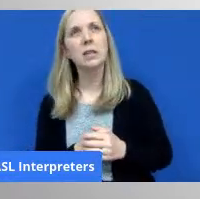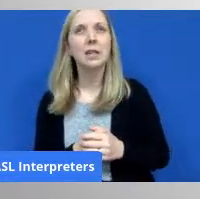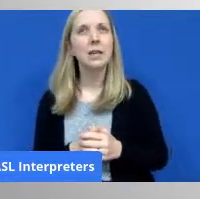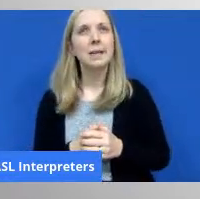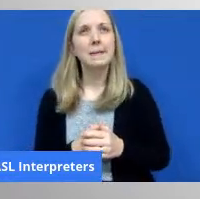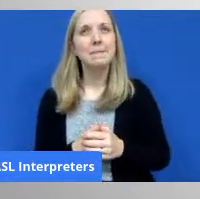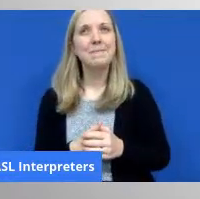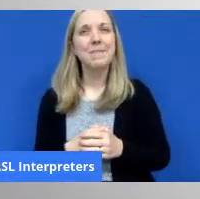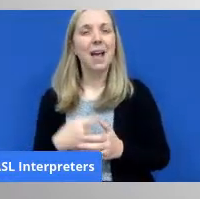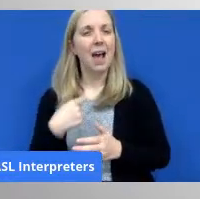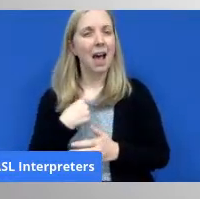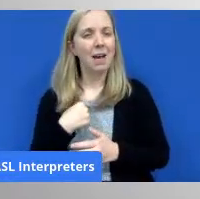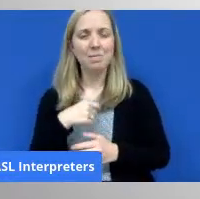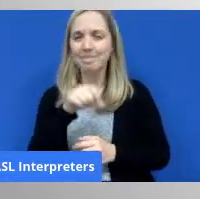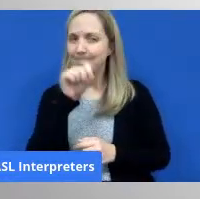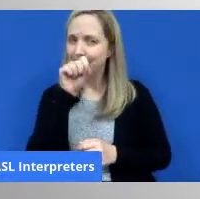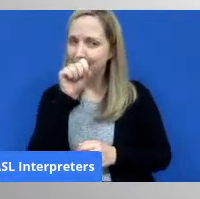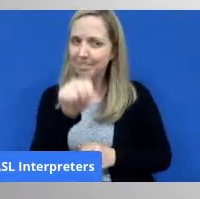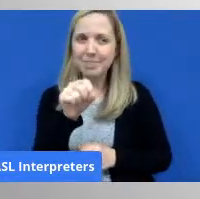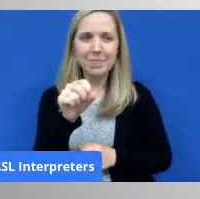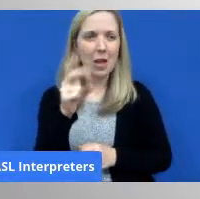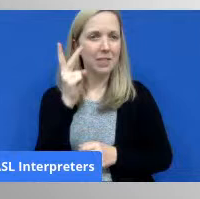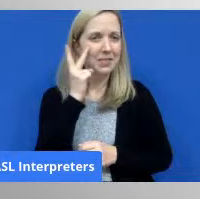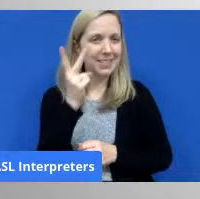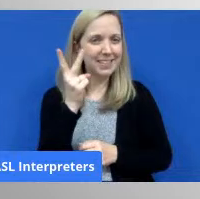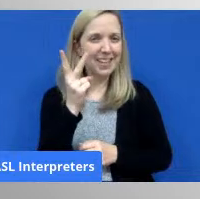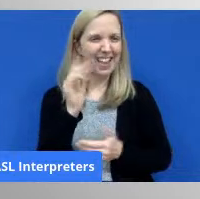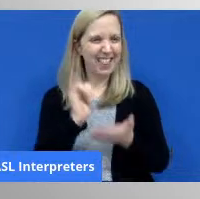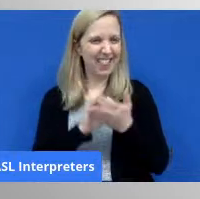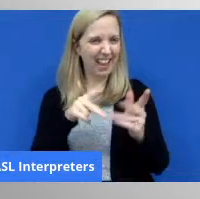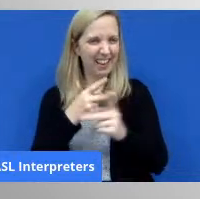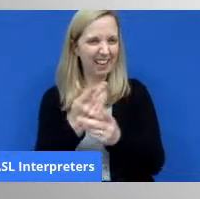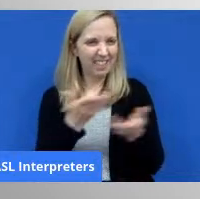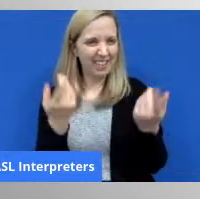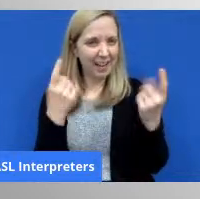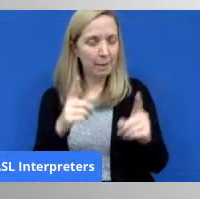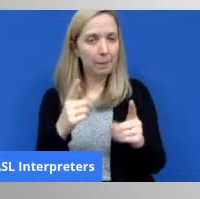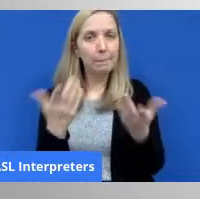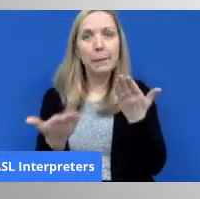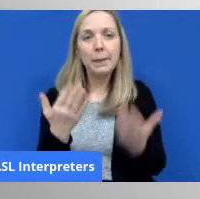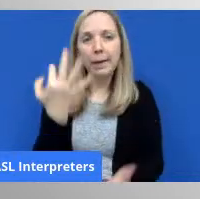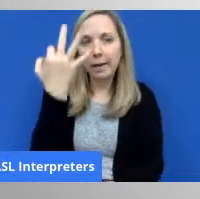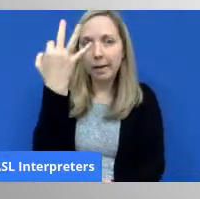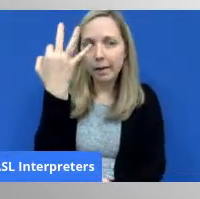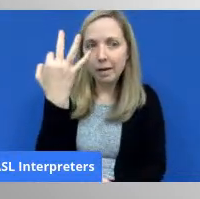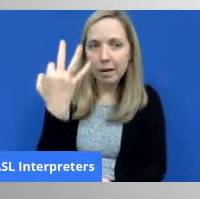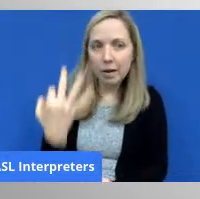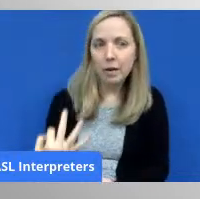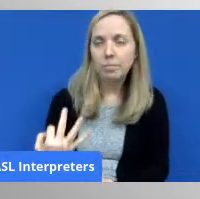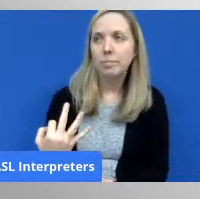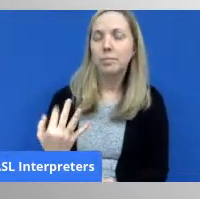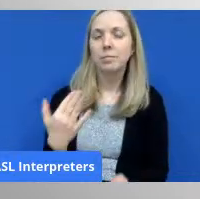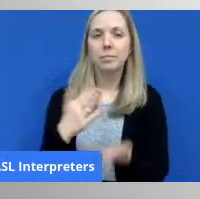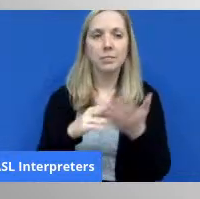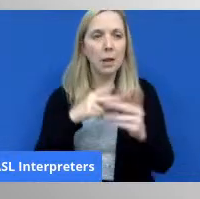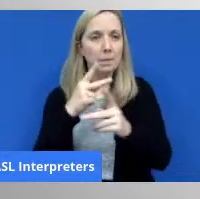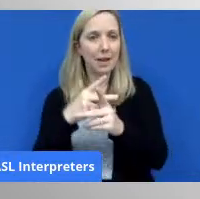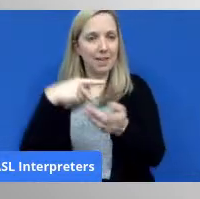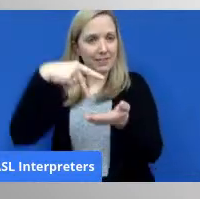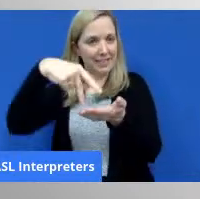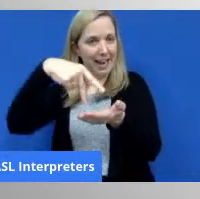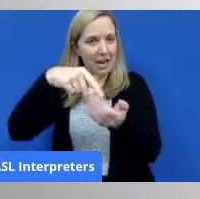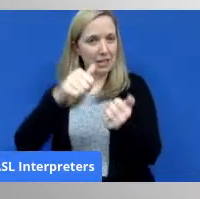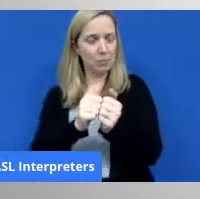I would love to see something like that happen, like, every Friday night, some type of dance with a